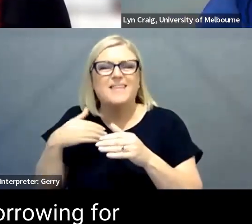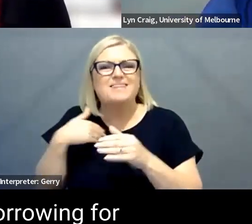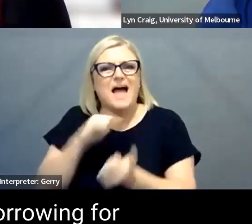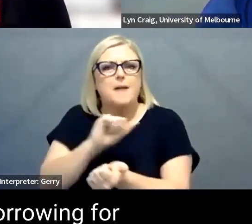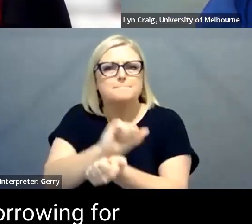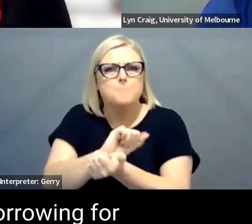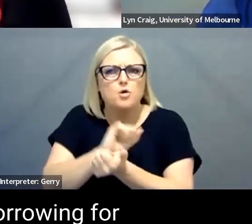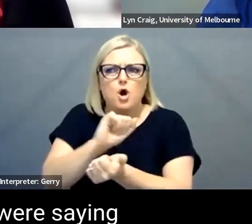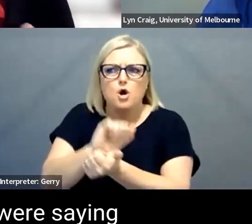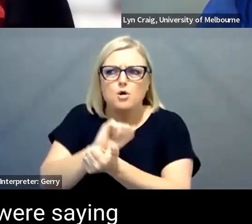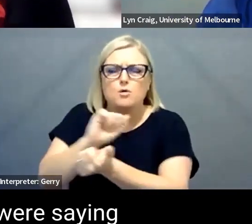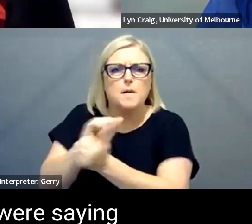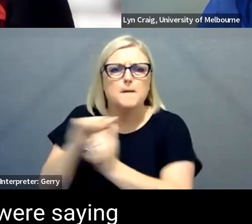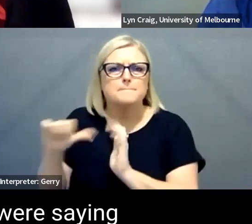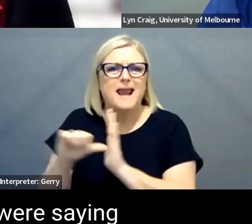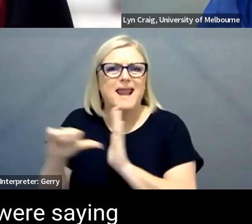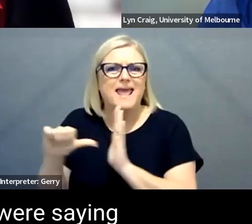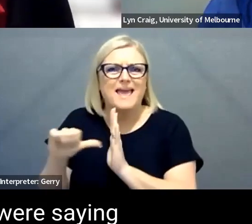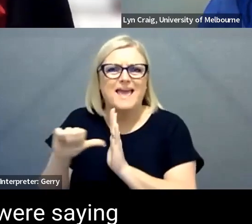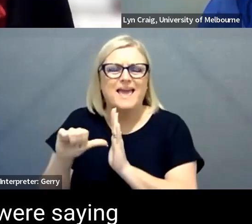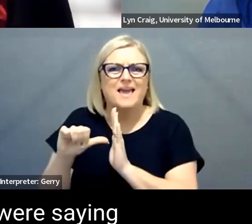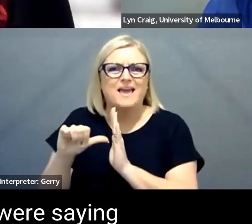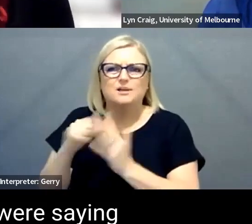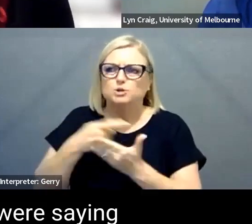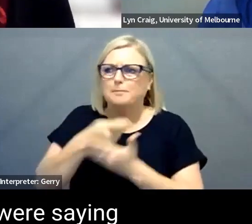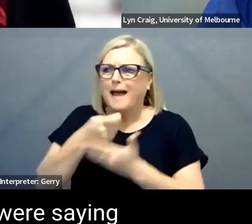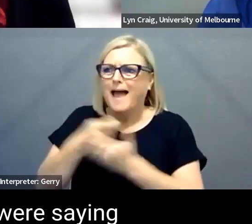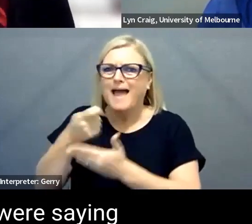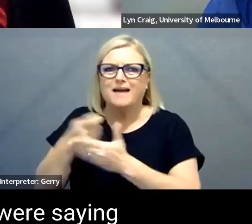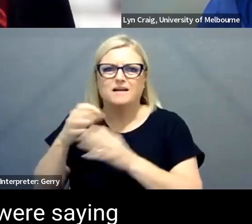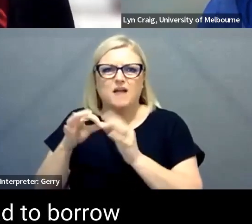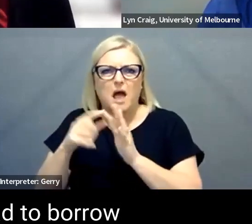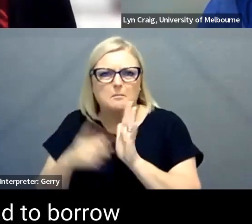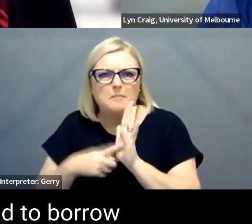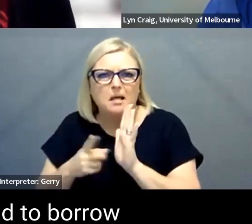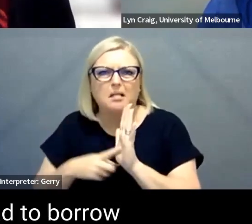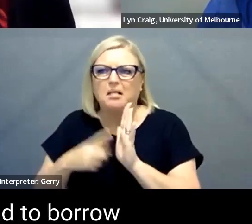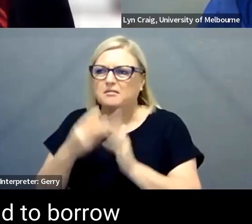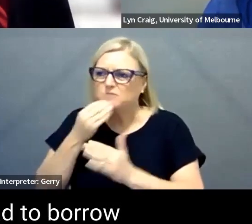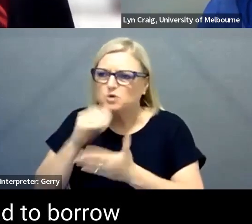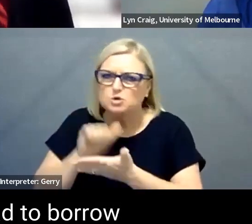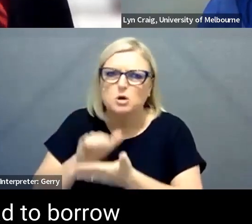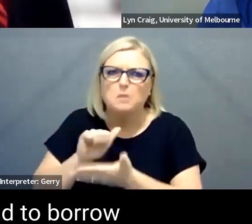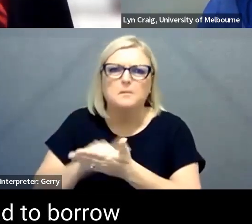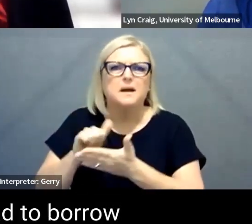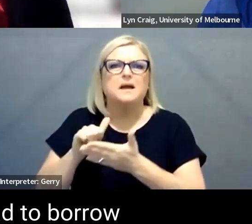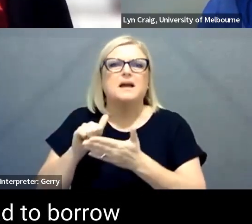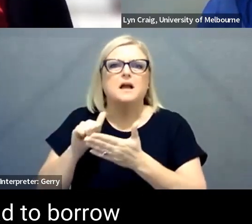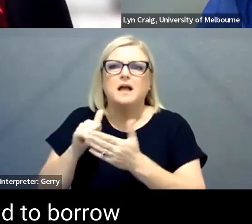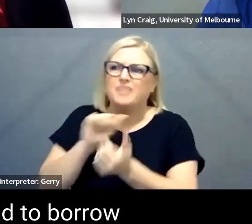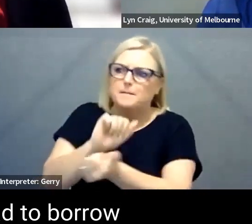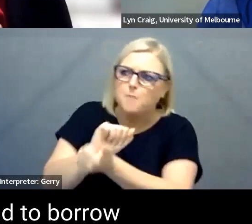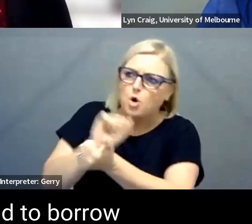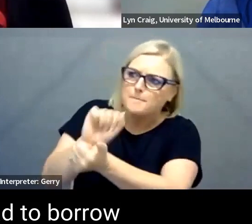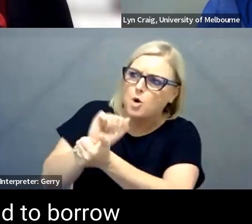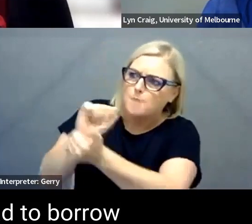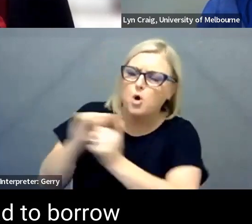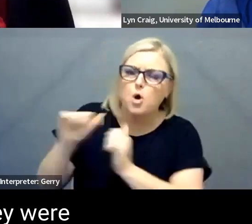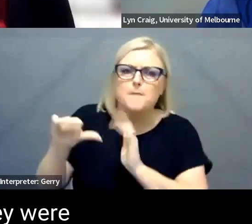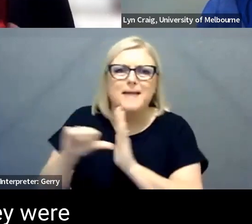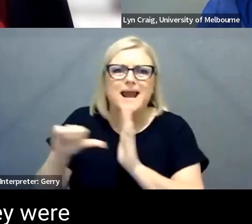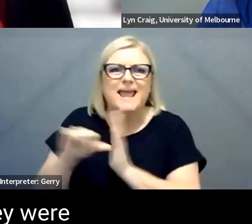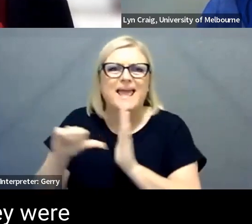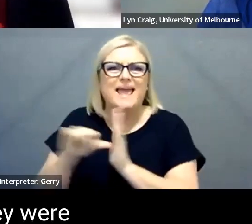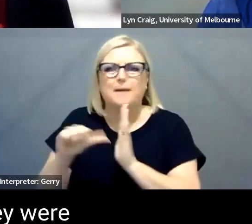everyday expenses more often. So about a quarter were saying that they, always or often or sometimes had to borrow money for food or